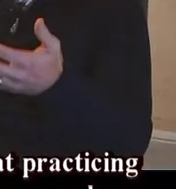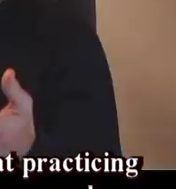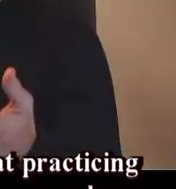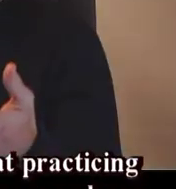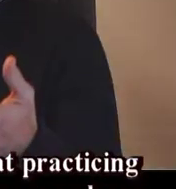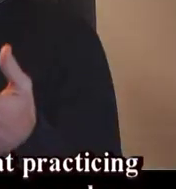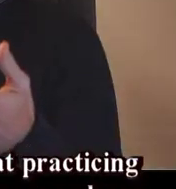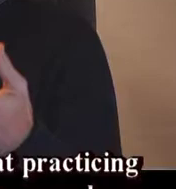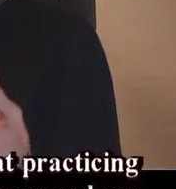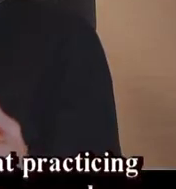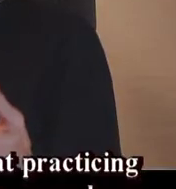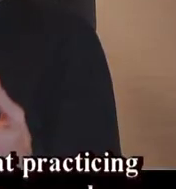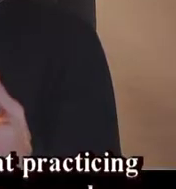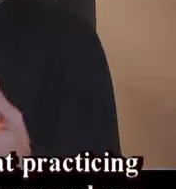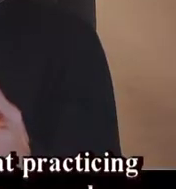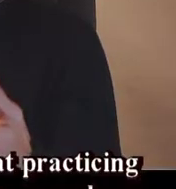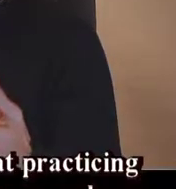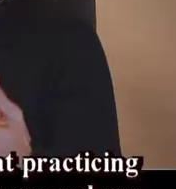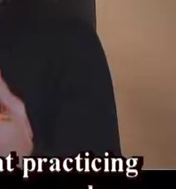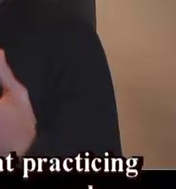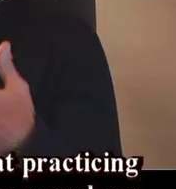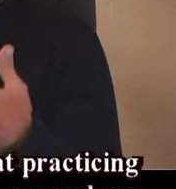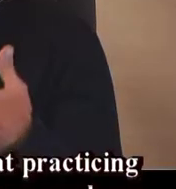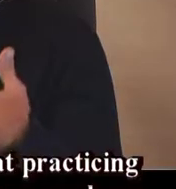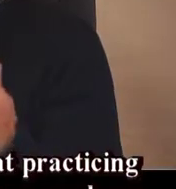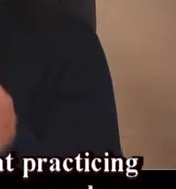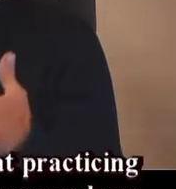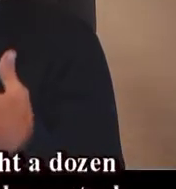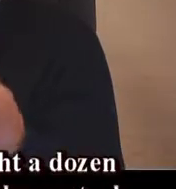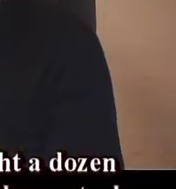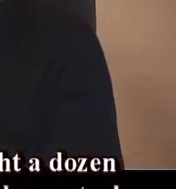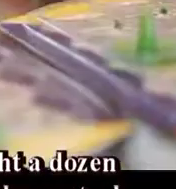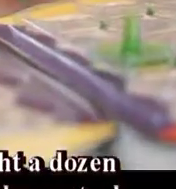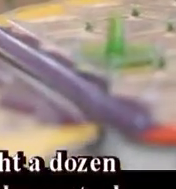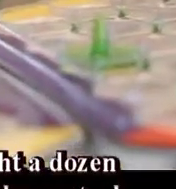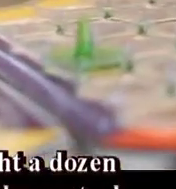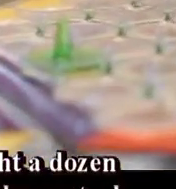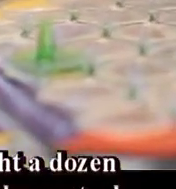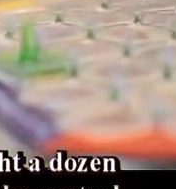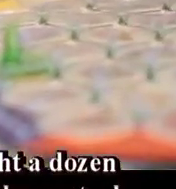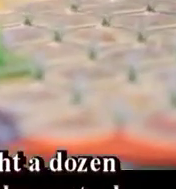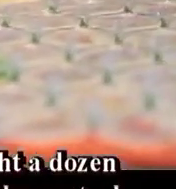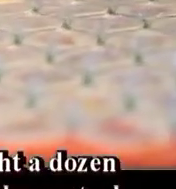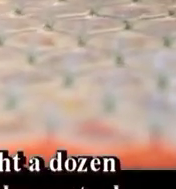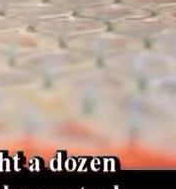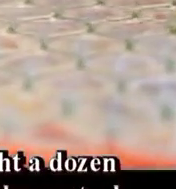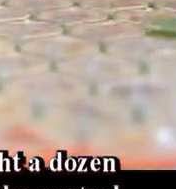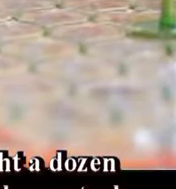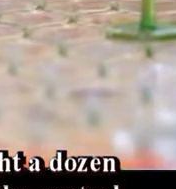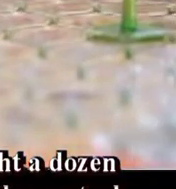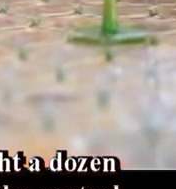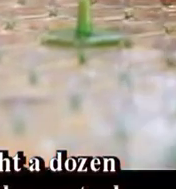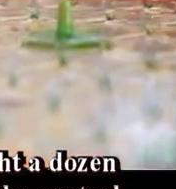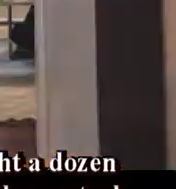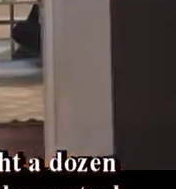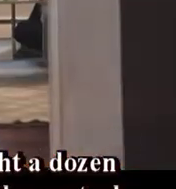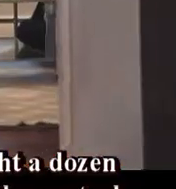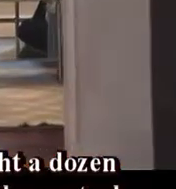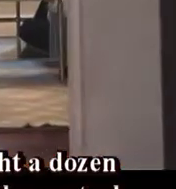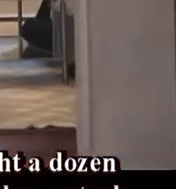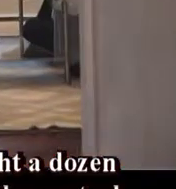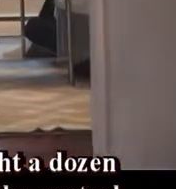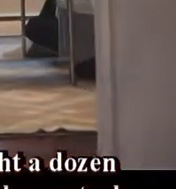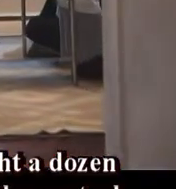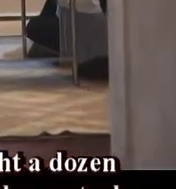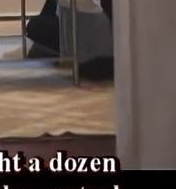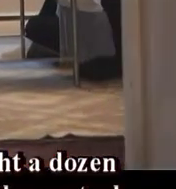stewardship looked like for me and my wife. When I reflect upon that